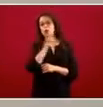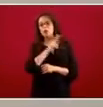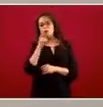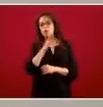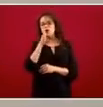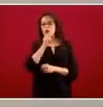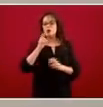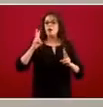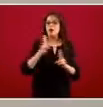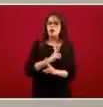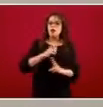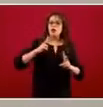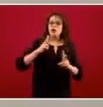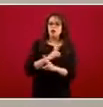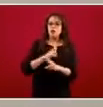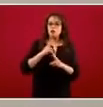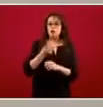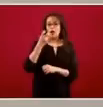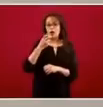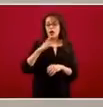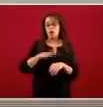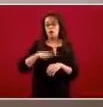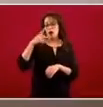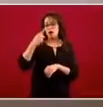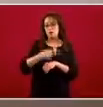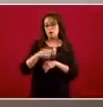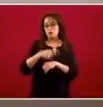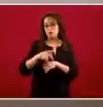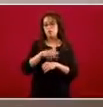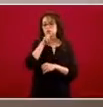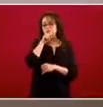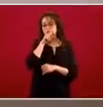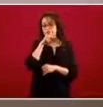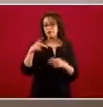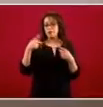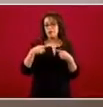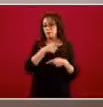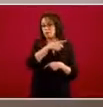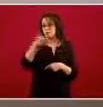through respiratory insufficiency.